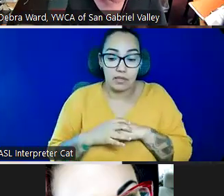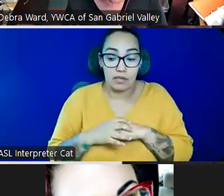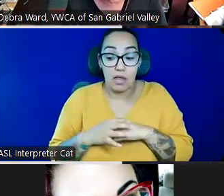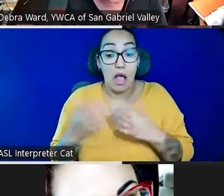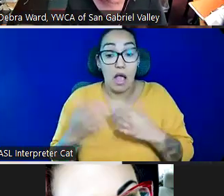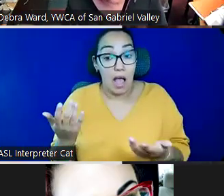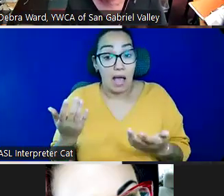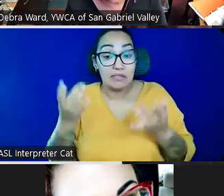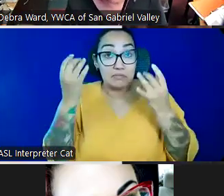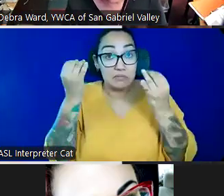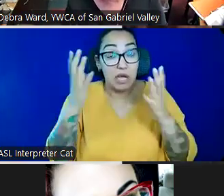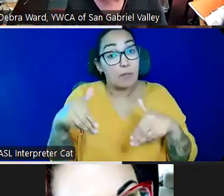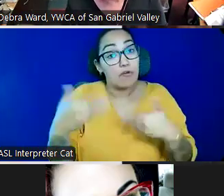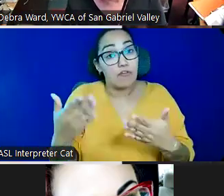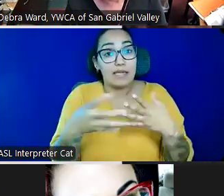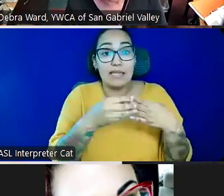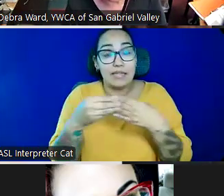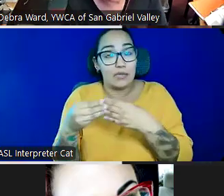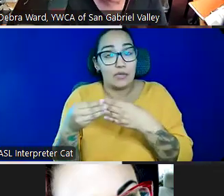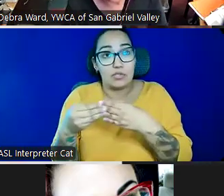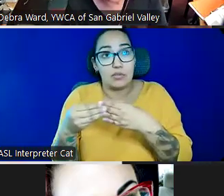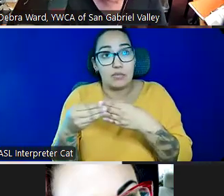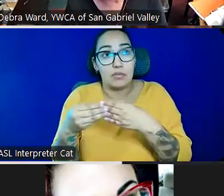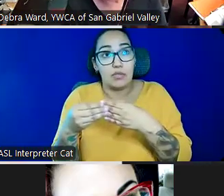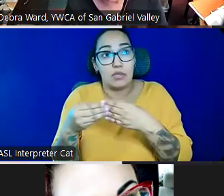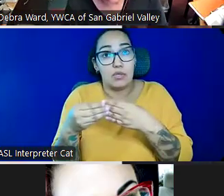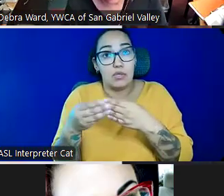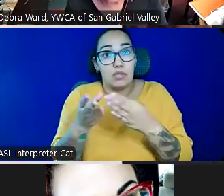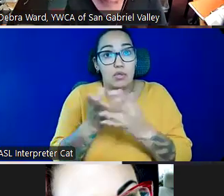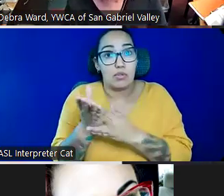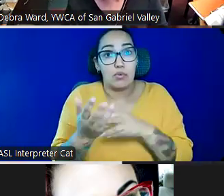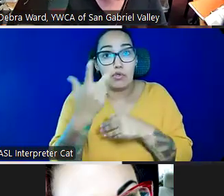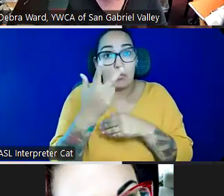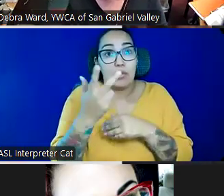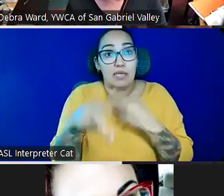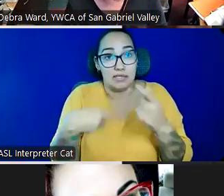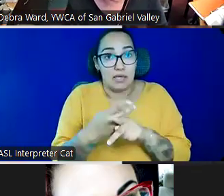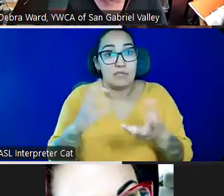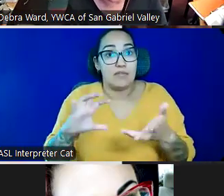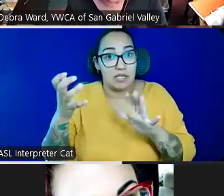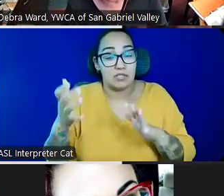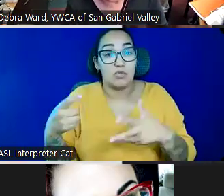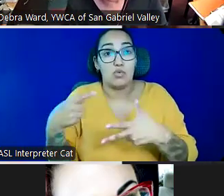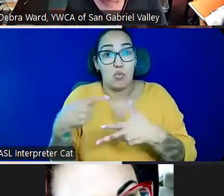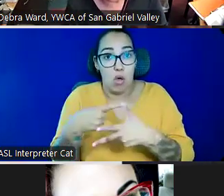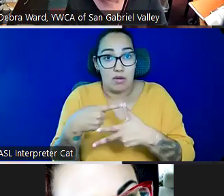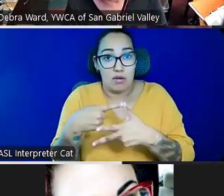I provided leadership through 3 types of disasters. One would have